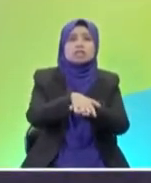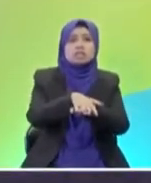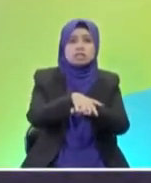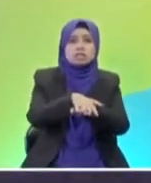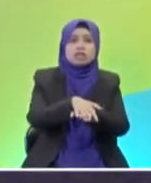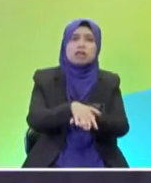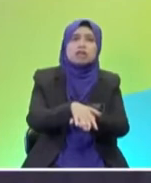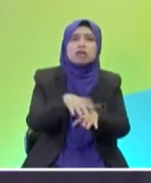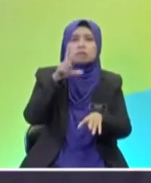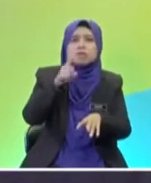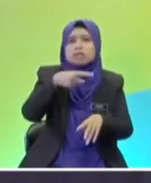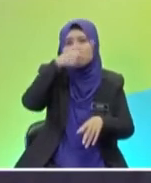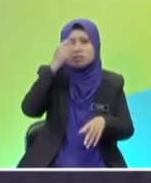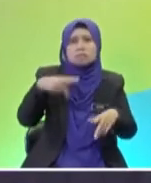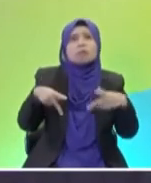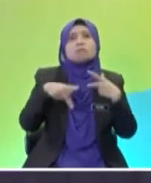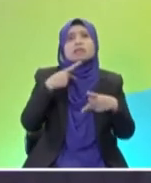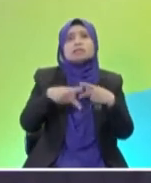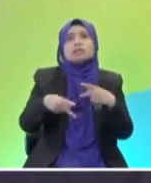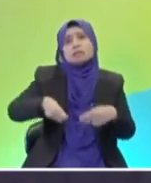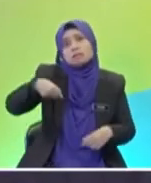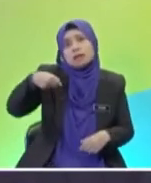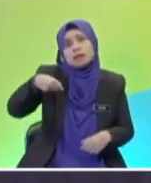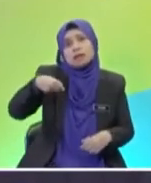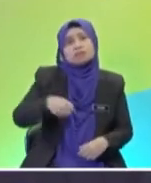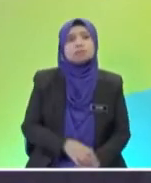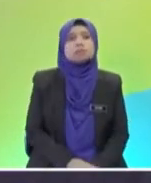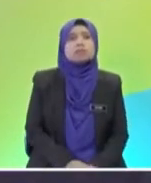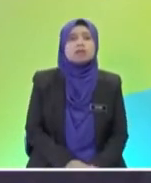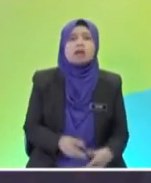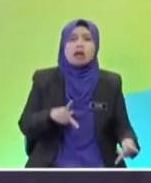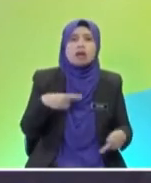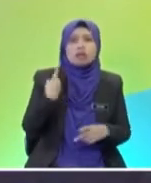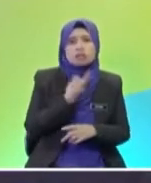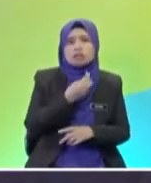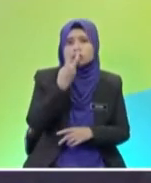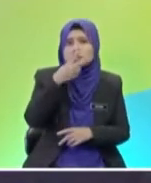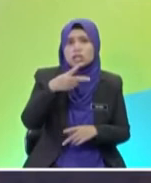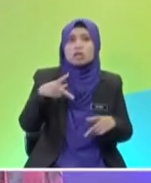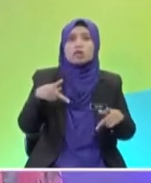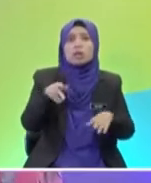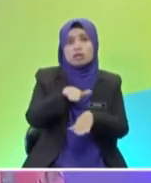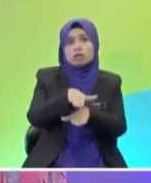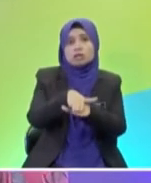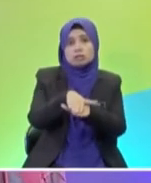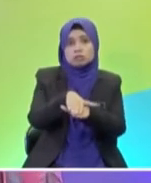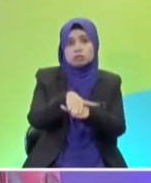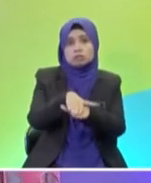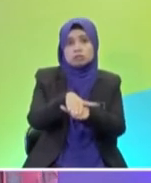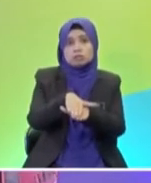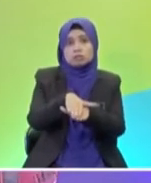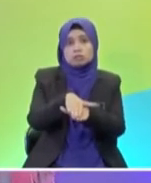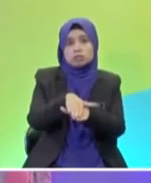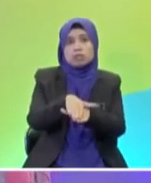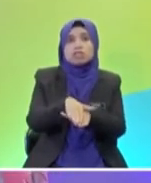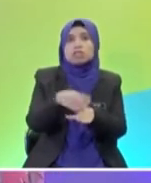good question, Chris. Actually, when you look at the animals, aquatic animals, even they can differentiate. You know,